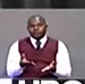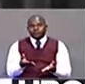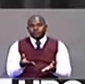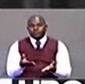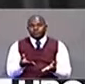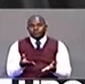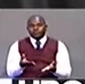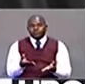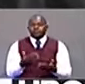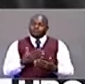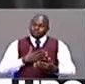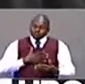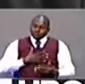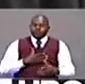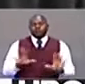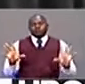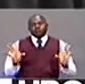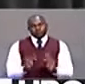please conclude.